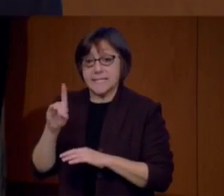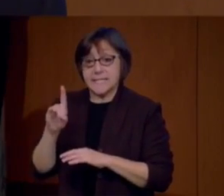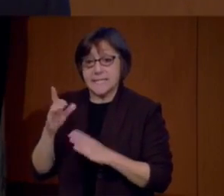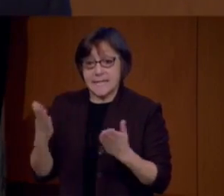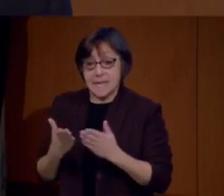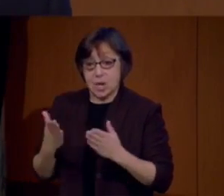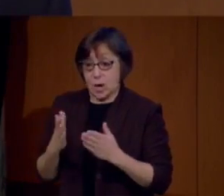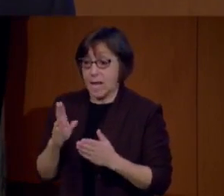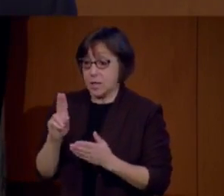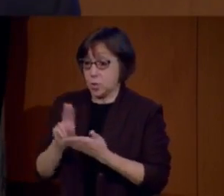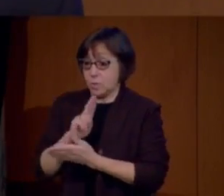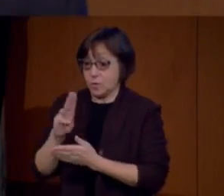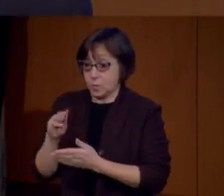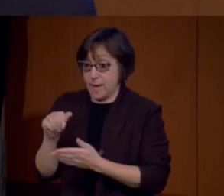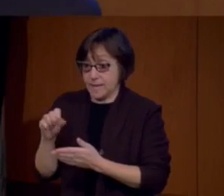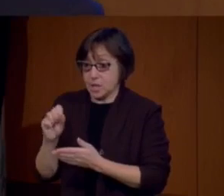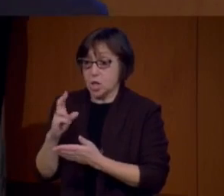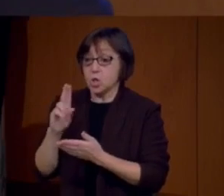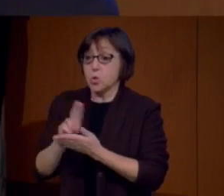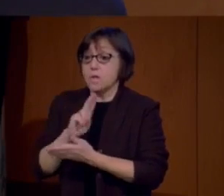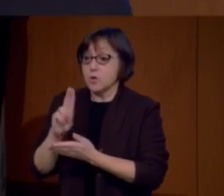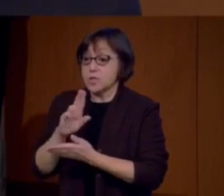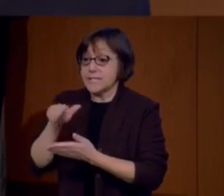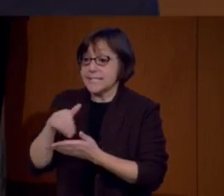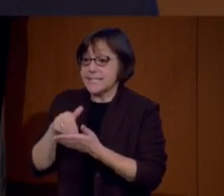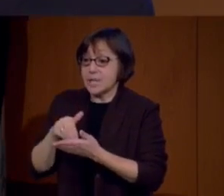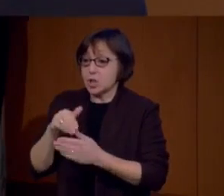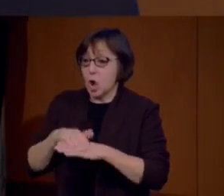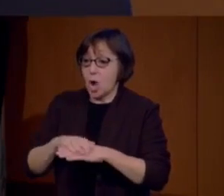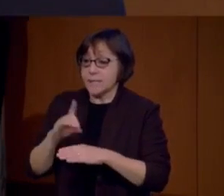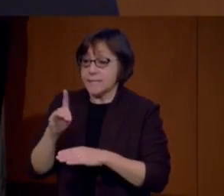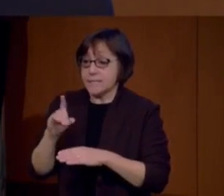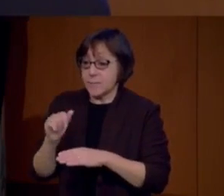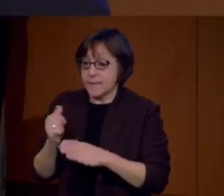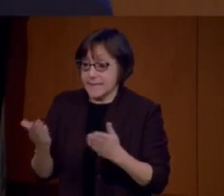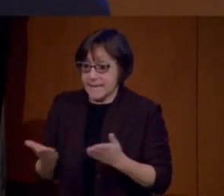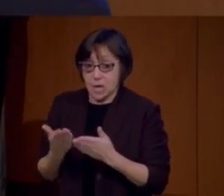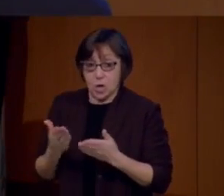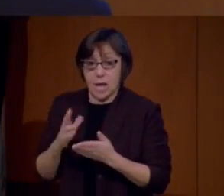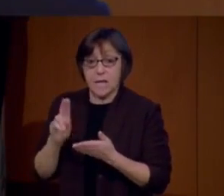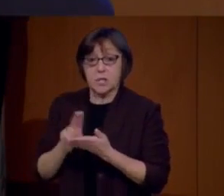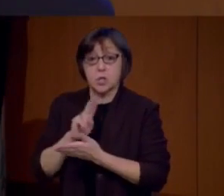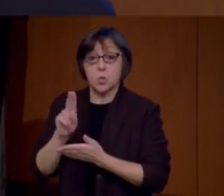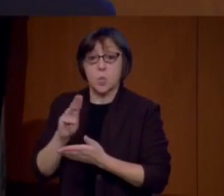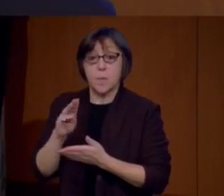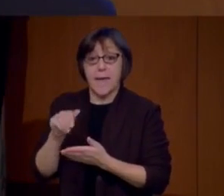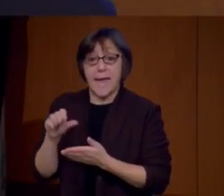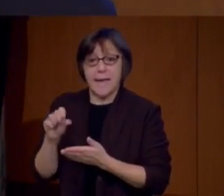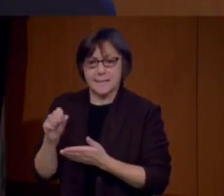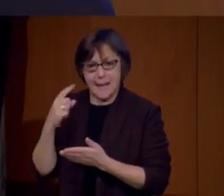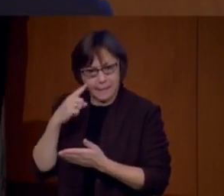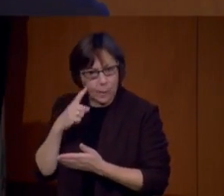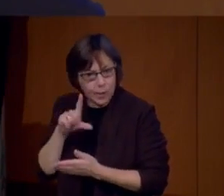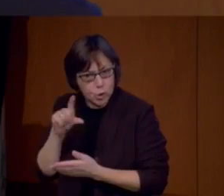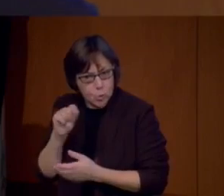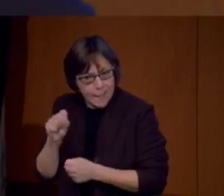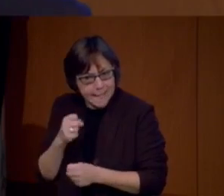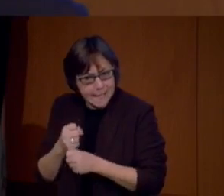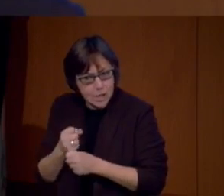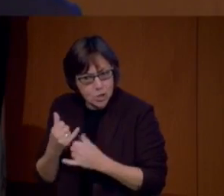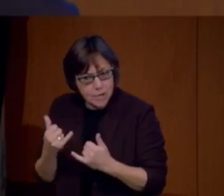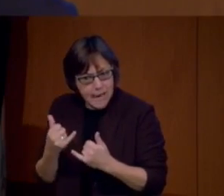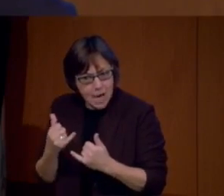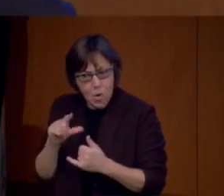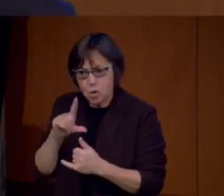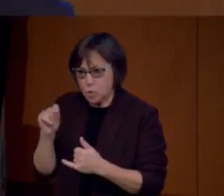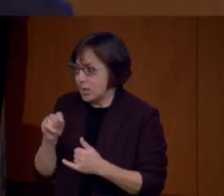the University Centers on Disability here at UMass. Has been doing this for, what, 20 years now, Bill?